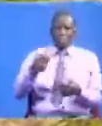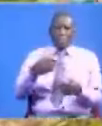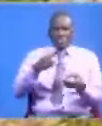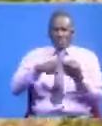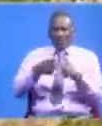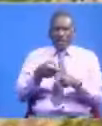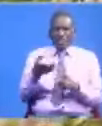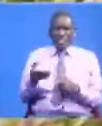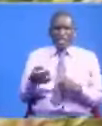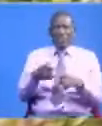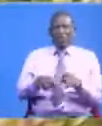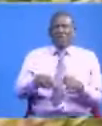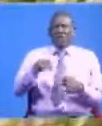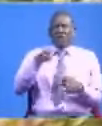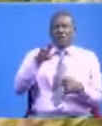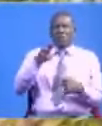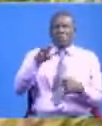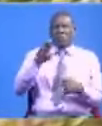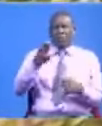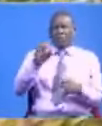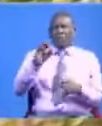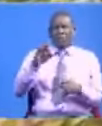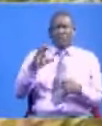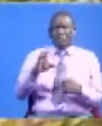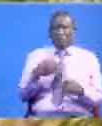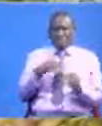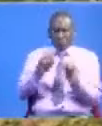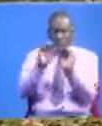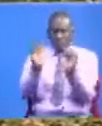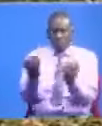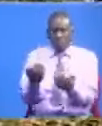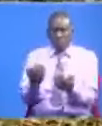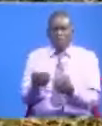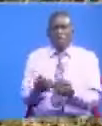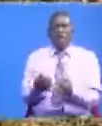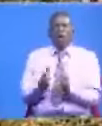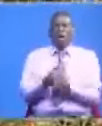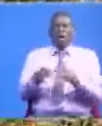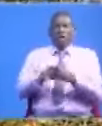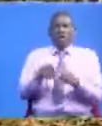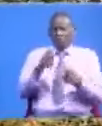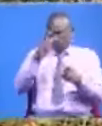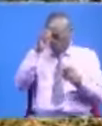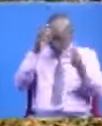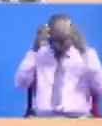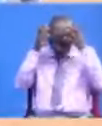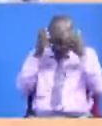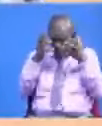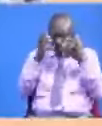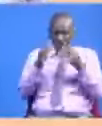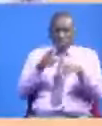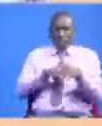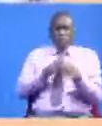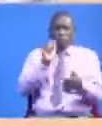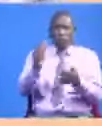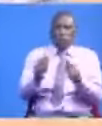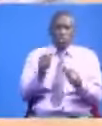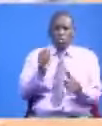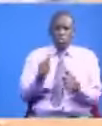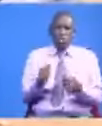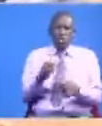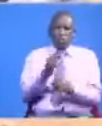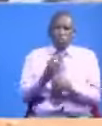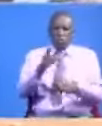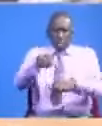one from WBSC. So you have got ball, tuna bat, na tuna helmet. Wakati wa mechi ambayo huchukua